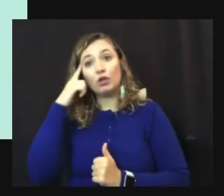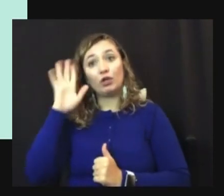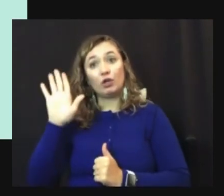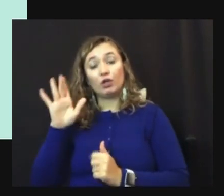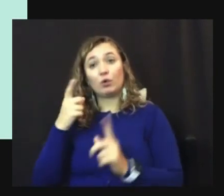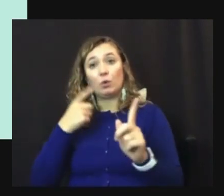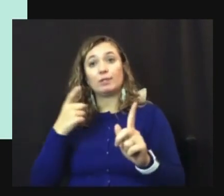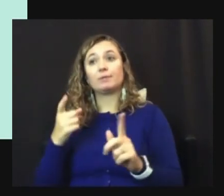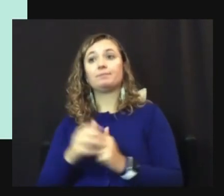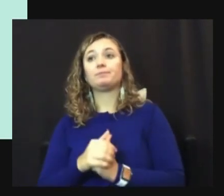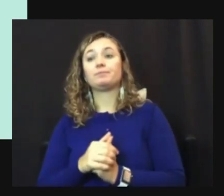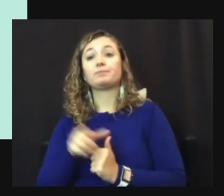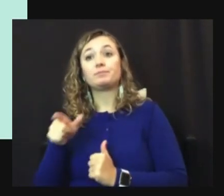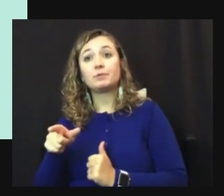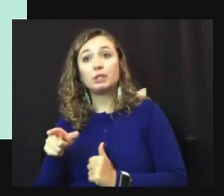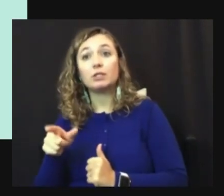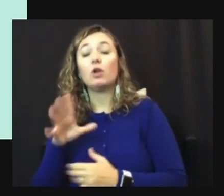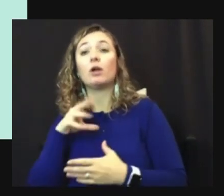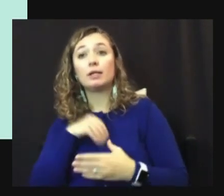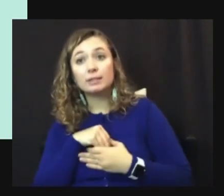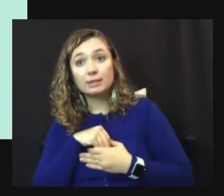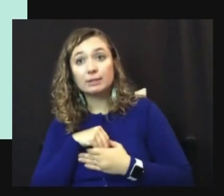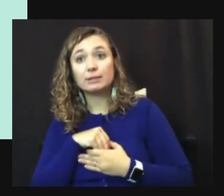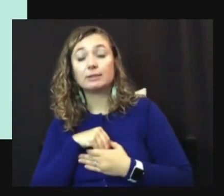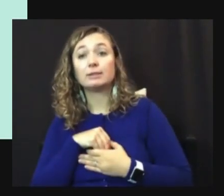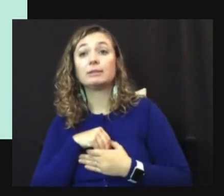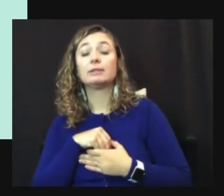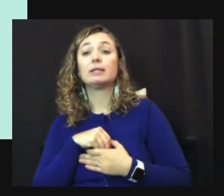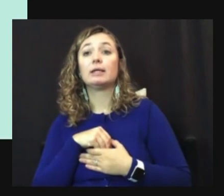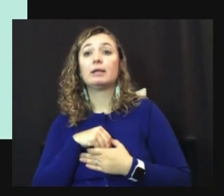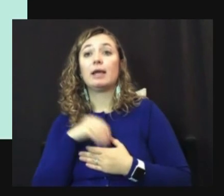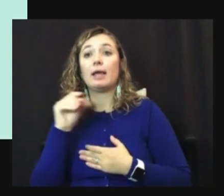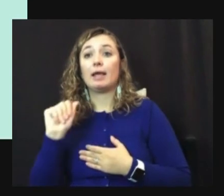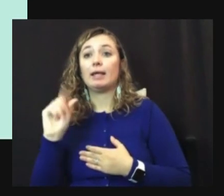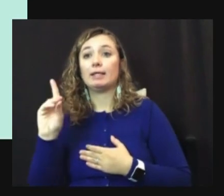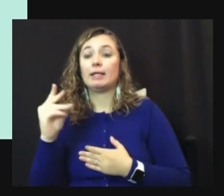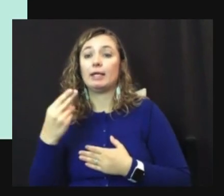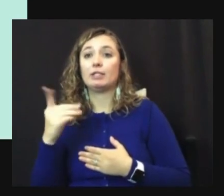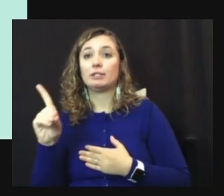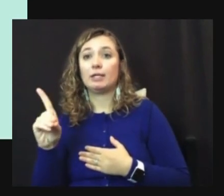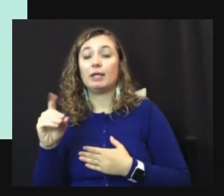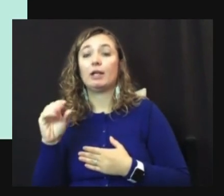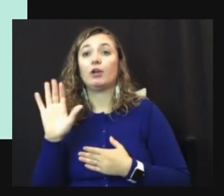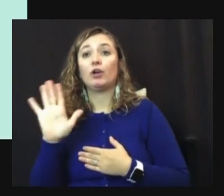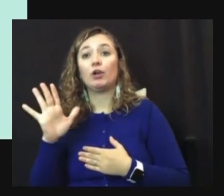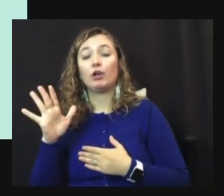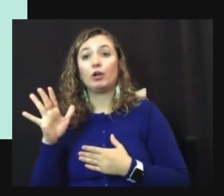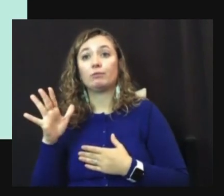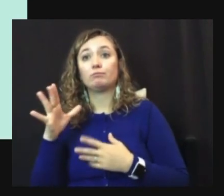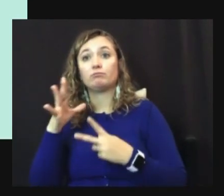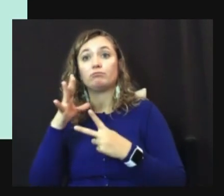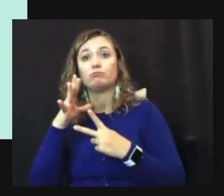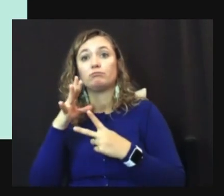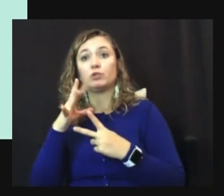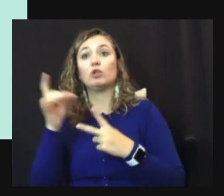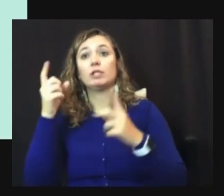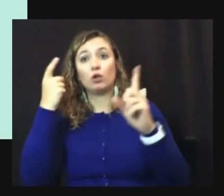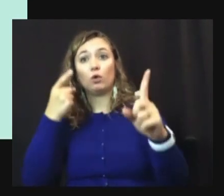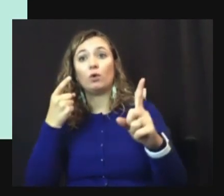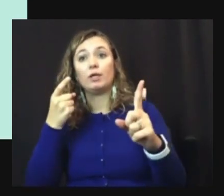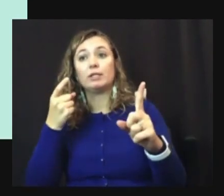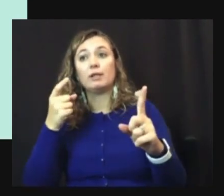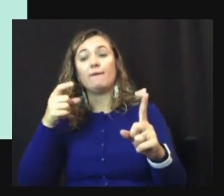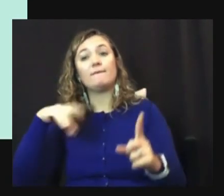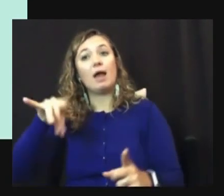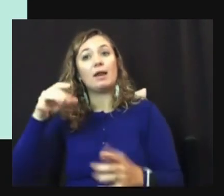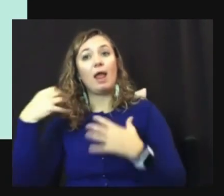So she's autistic, she's an ADHD, and her chosen goal is to find health. Lynn's husband has the